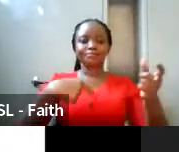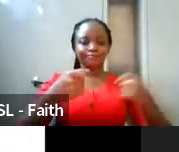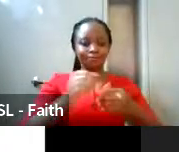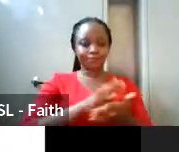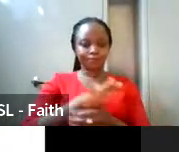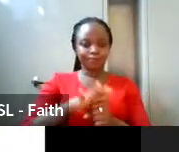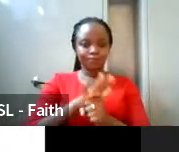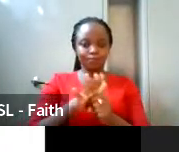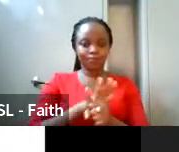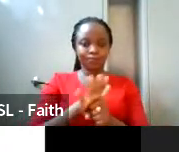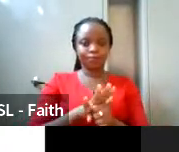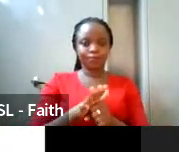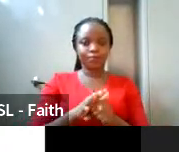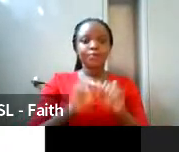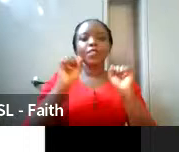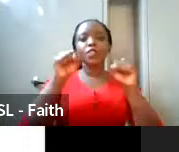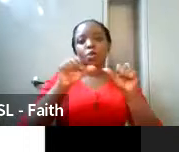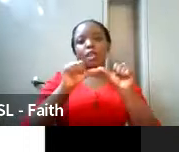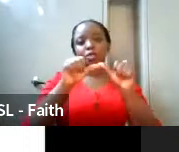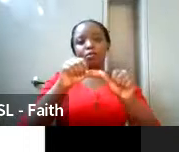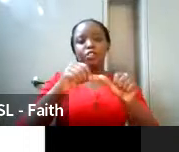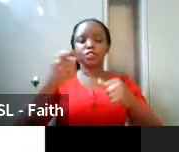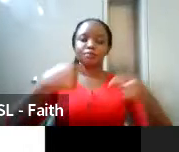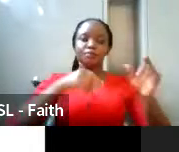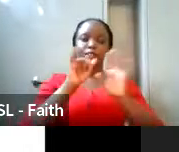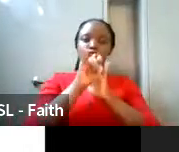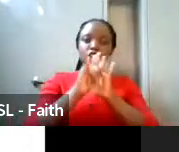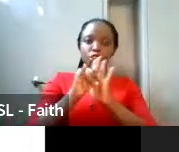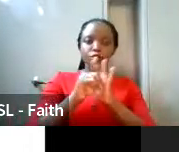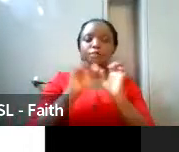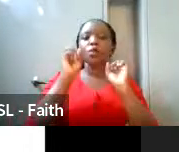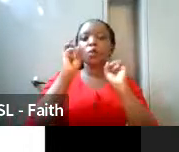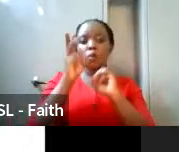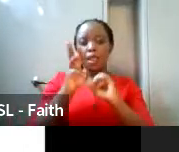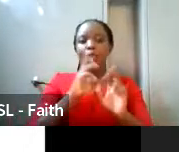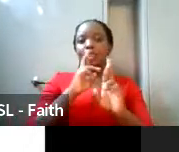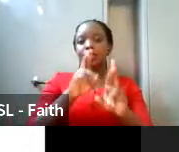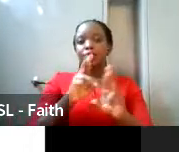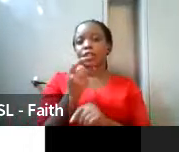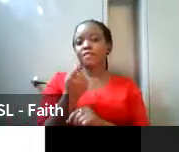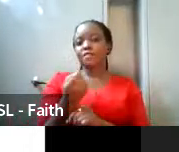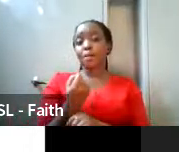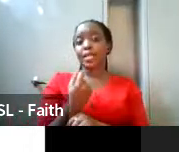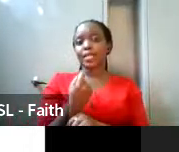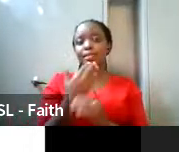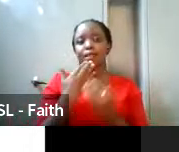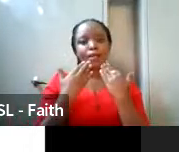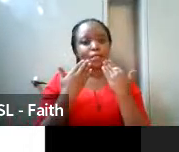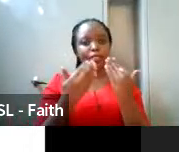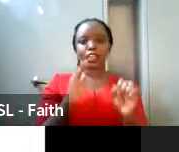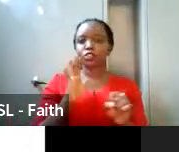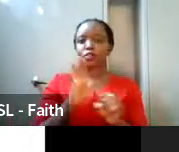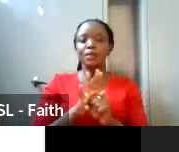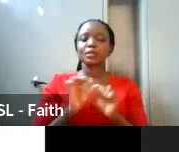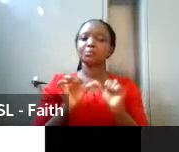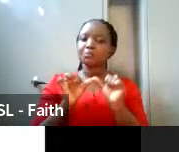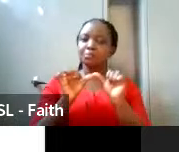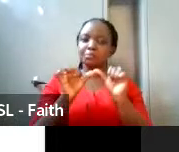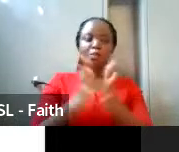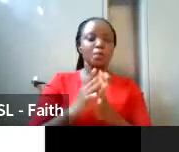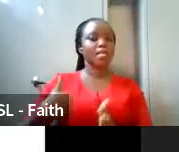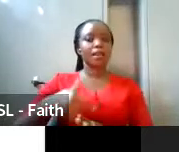on the YouTube page. You can continue asking your questions. We're going to tackle them in a few. Thank you very much for being consistent with us,